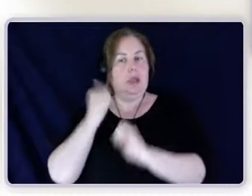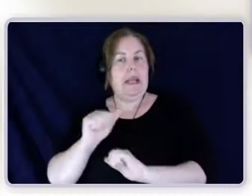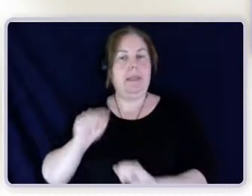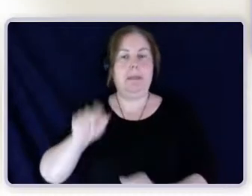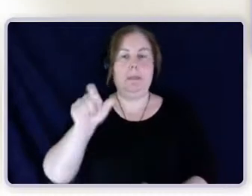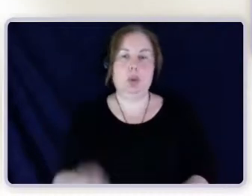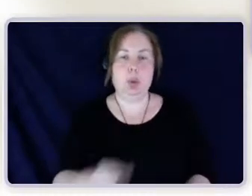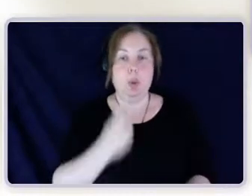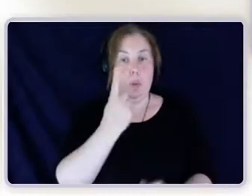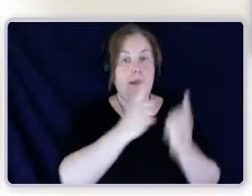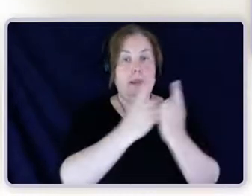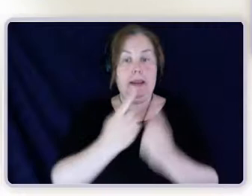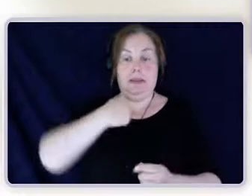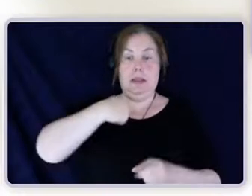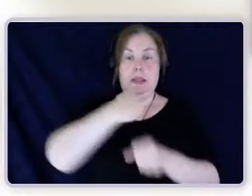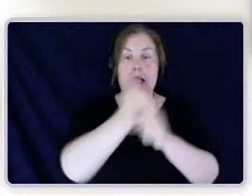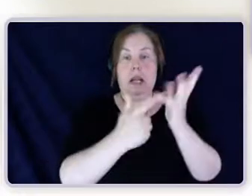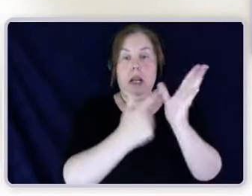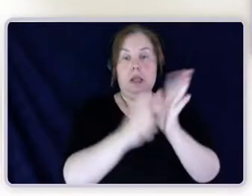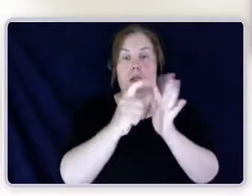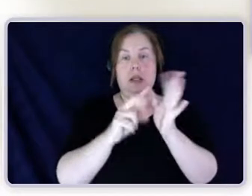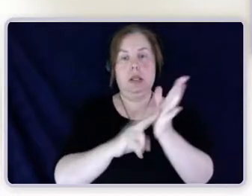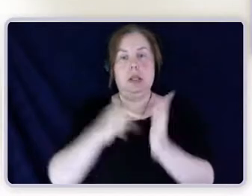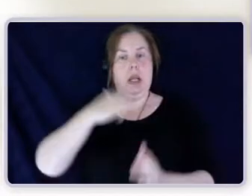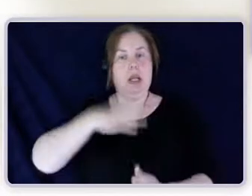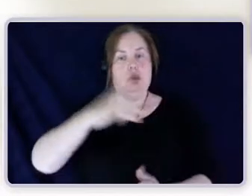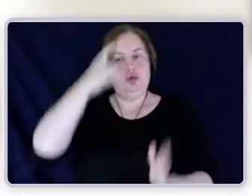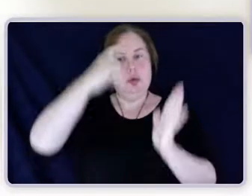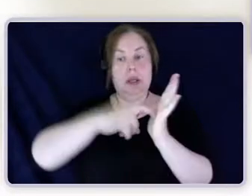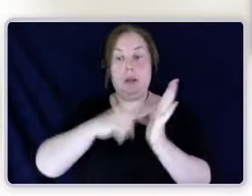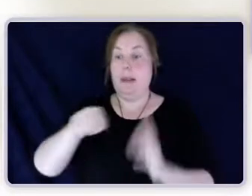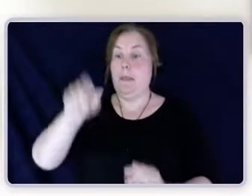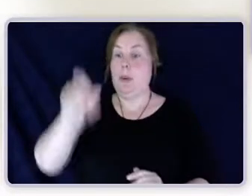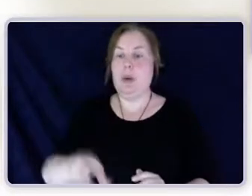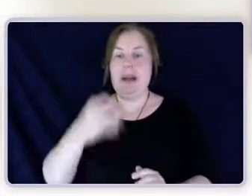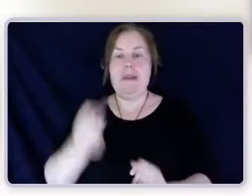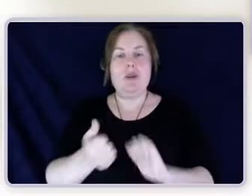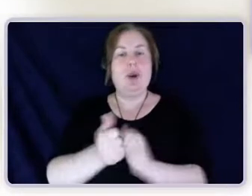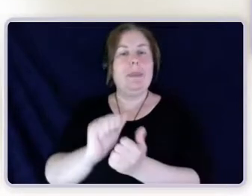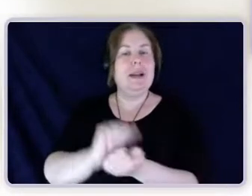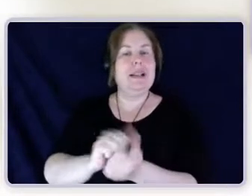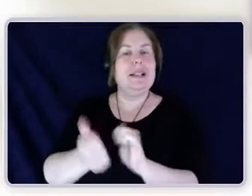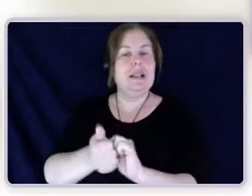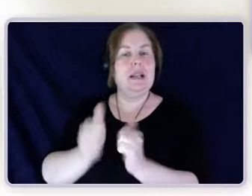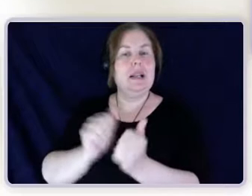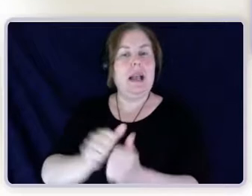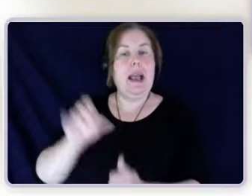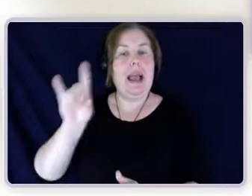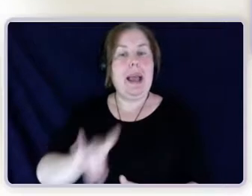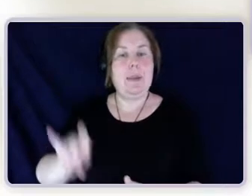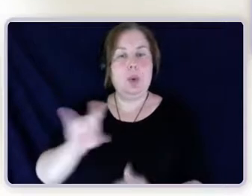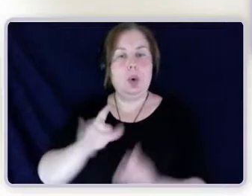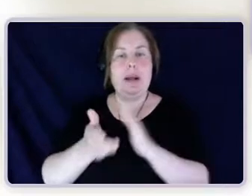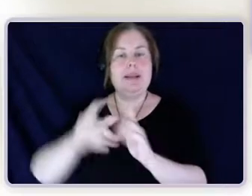recognize if a person has a companion animal under subsection D, This is new. That hasn't been included in